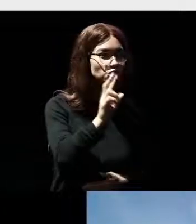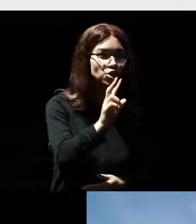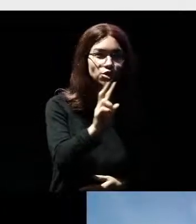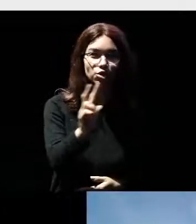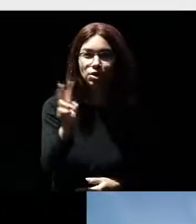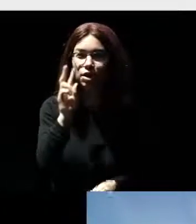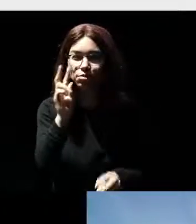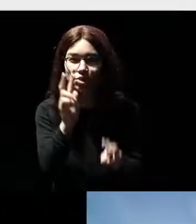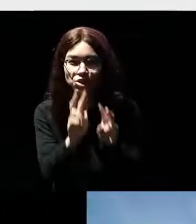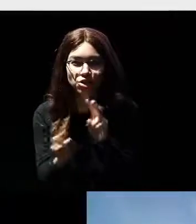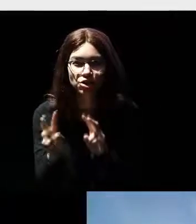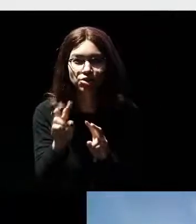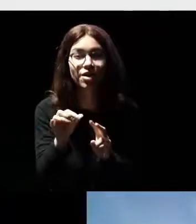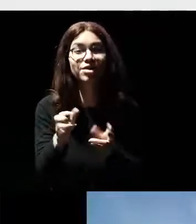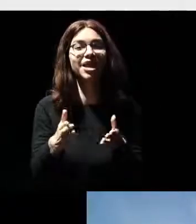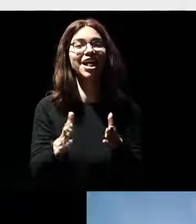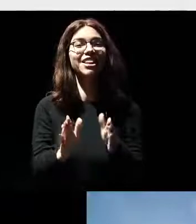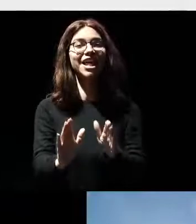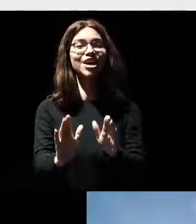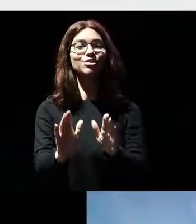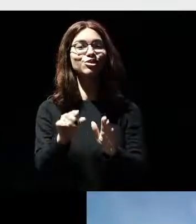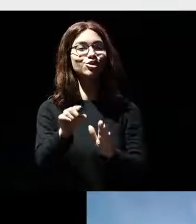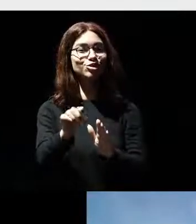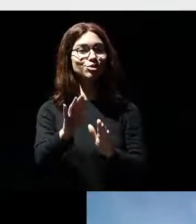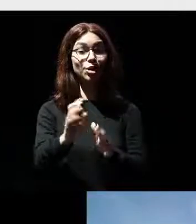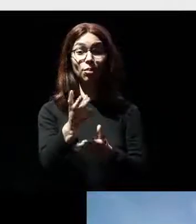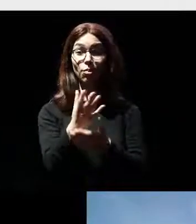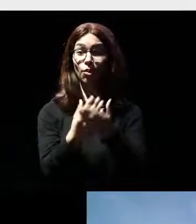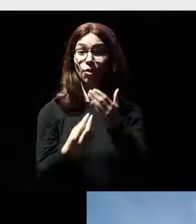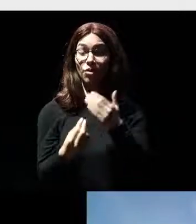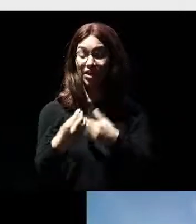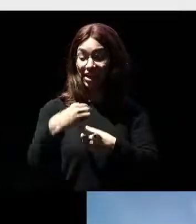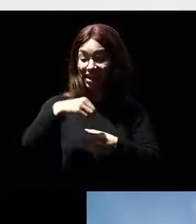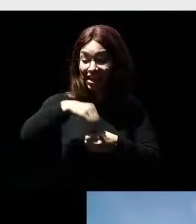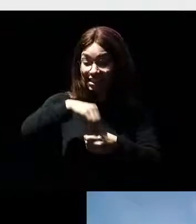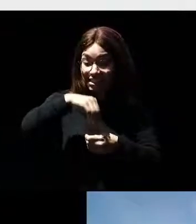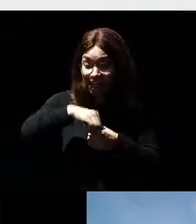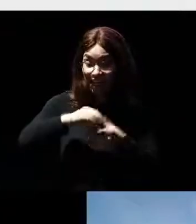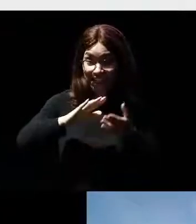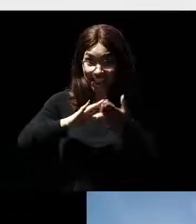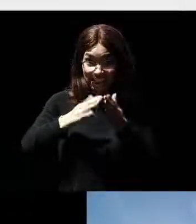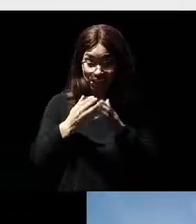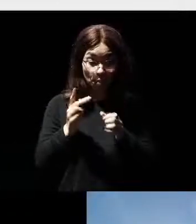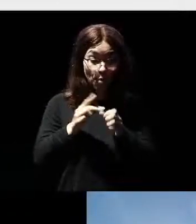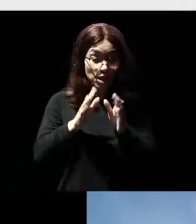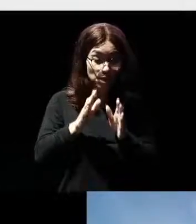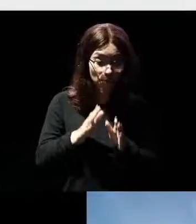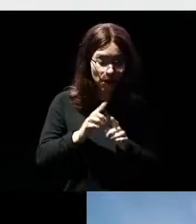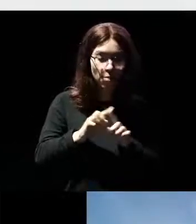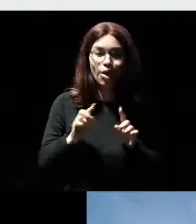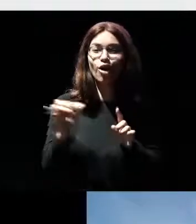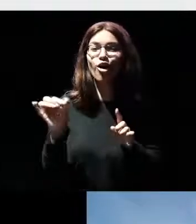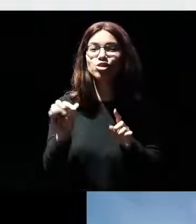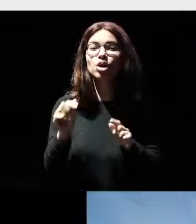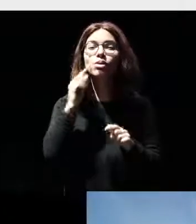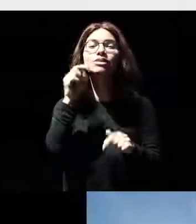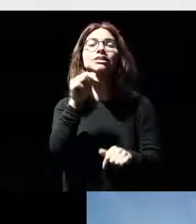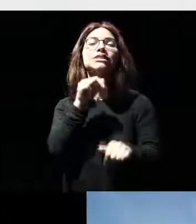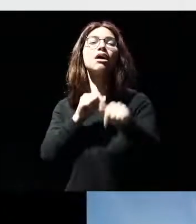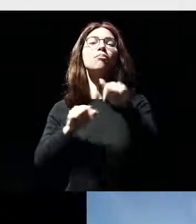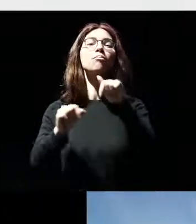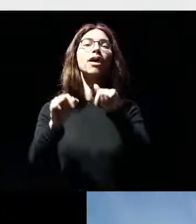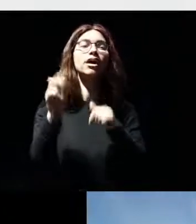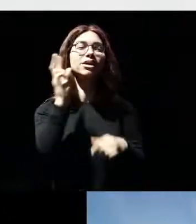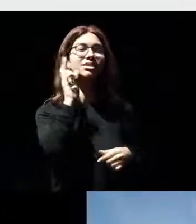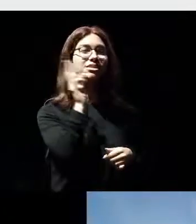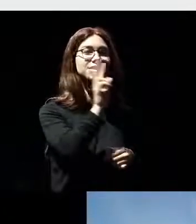really allows you to be both within the city, participating in the city, but in a sense to step back and to see the city